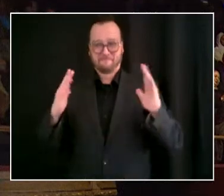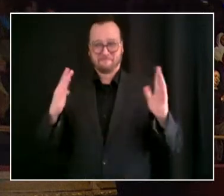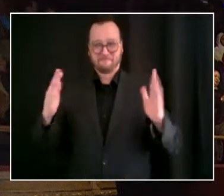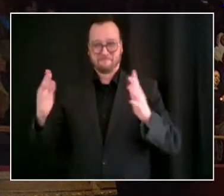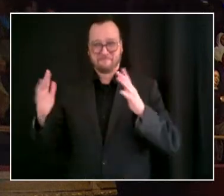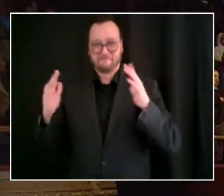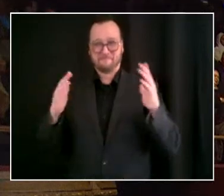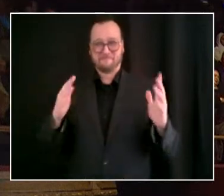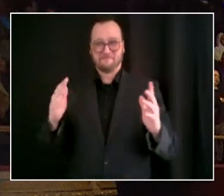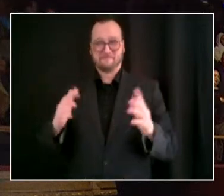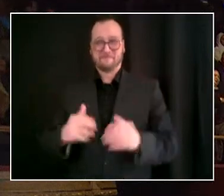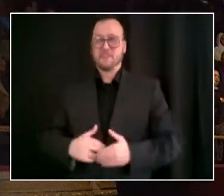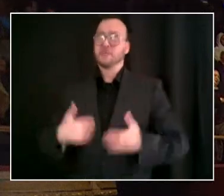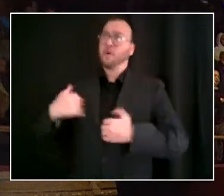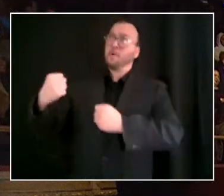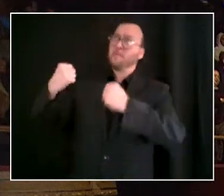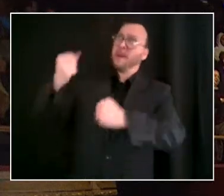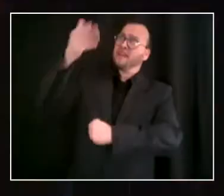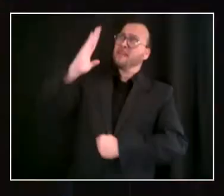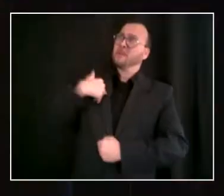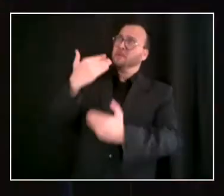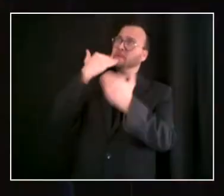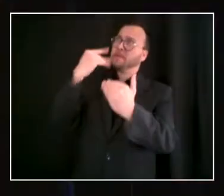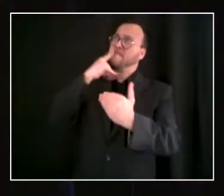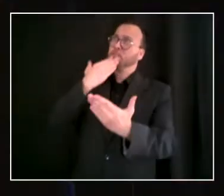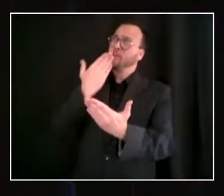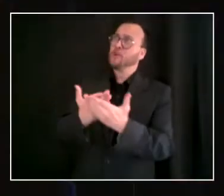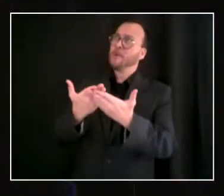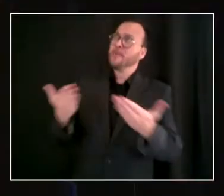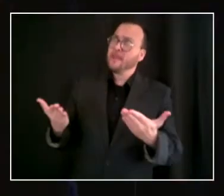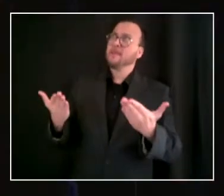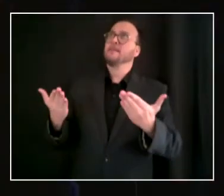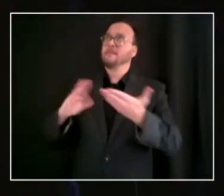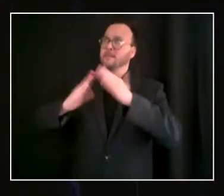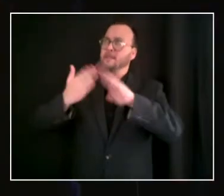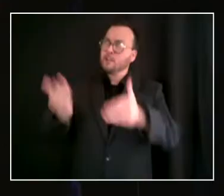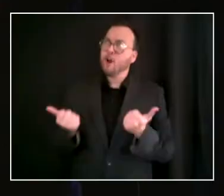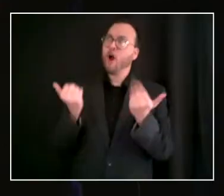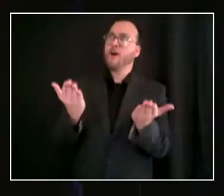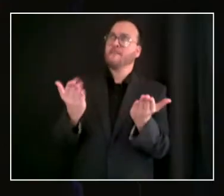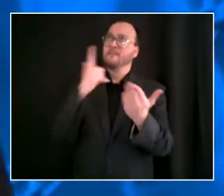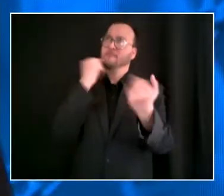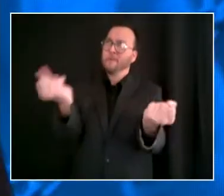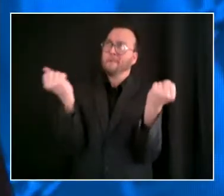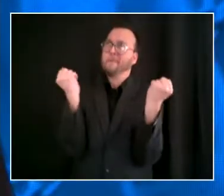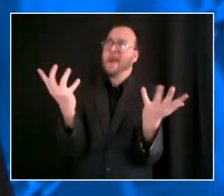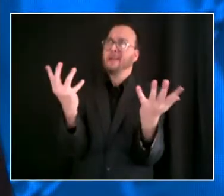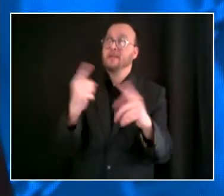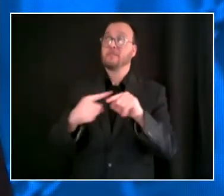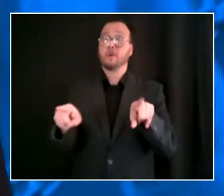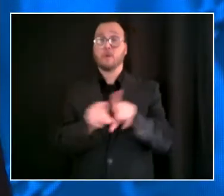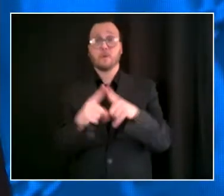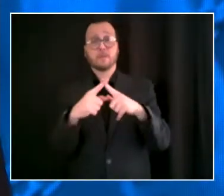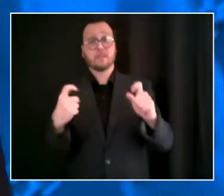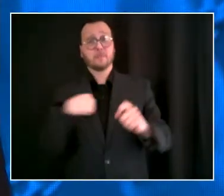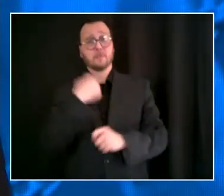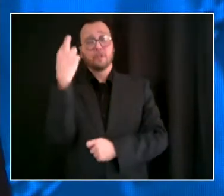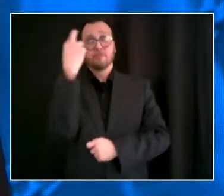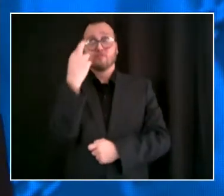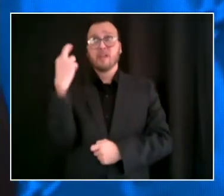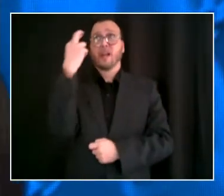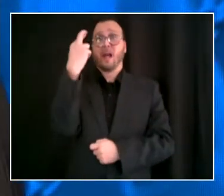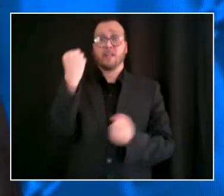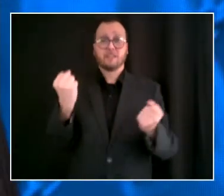And so, mighty God, we thank you for the good things that the sinner offers to too many. But we also realize that too many